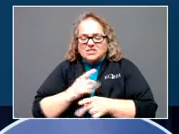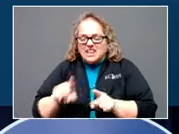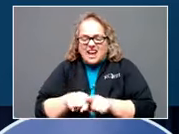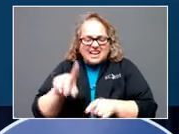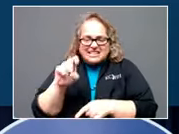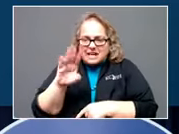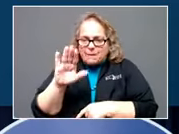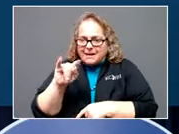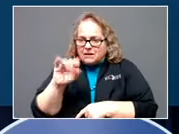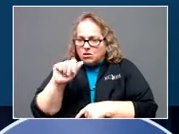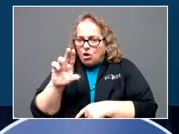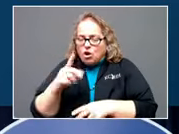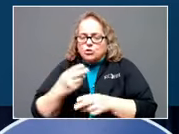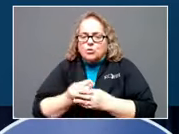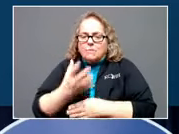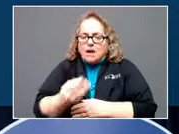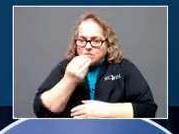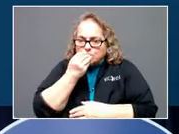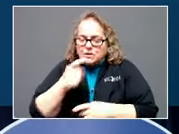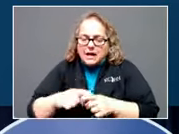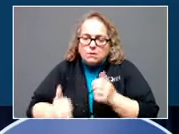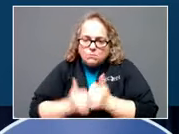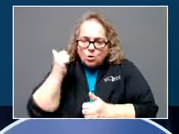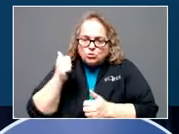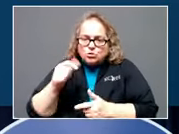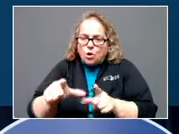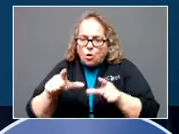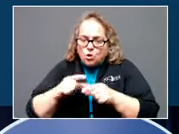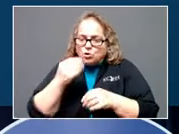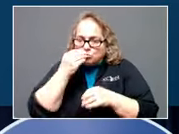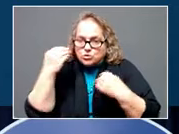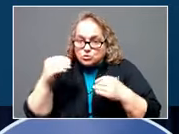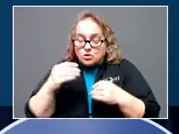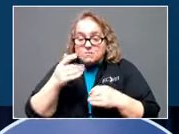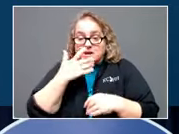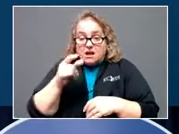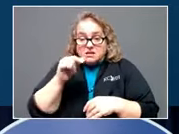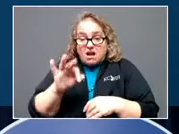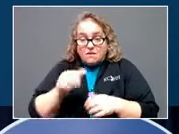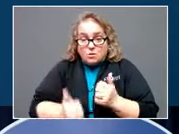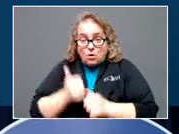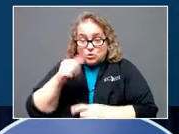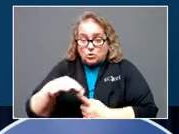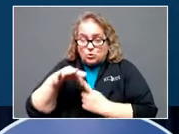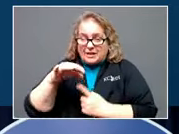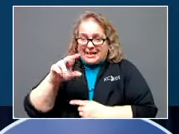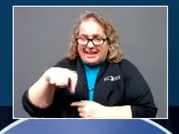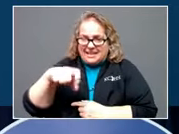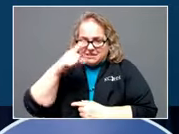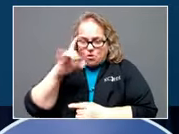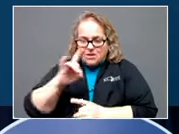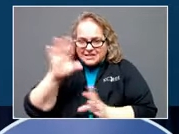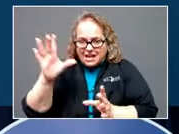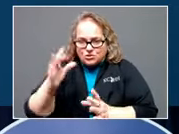most local grocery stores. Because of the unique needs of disaster survivors, there are some different standards for disaster